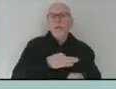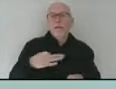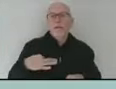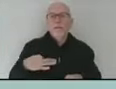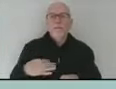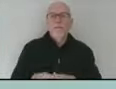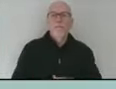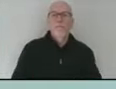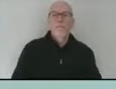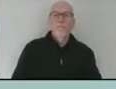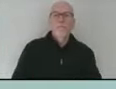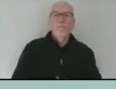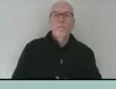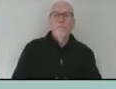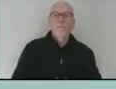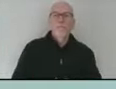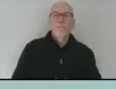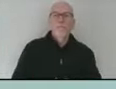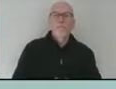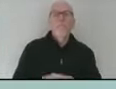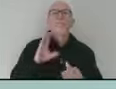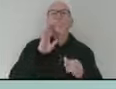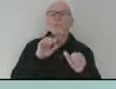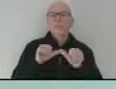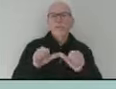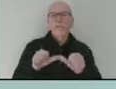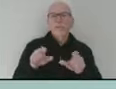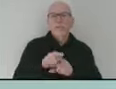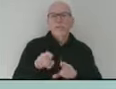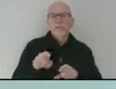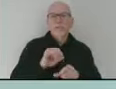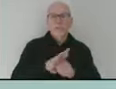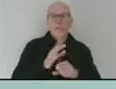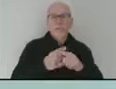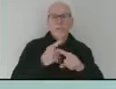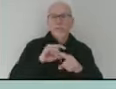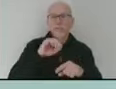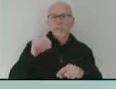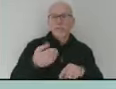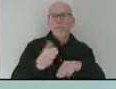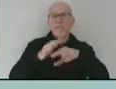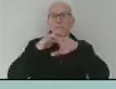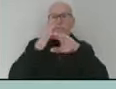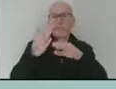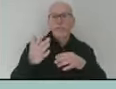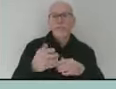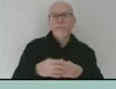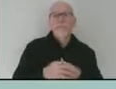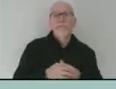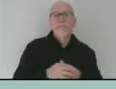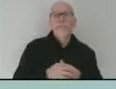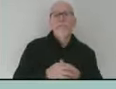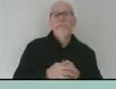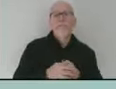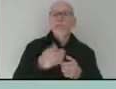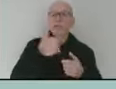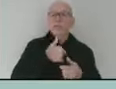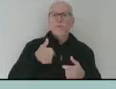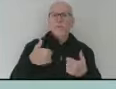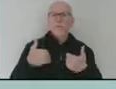ours. Challenges will continue as the COVID positivity rates and hospitalizations continue. You know, and because we've